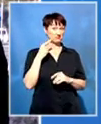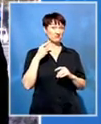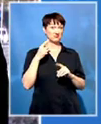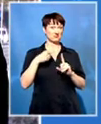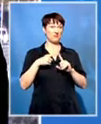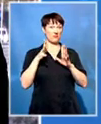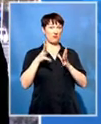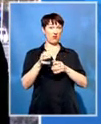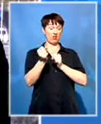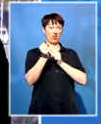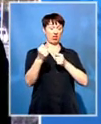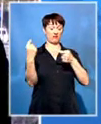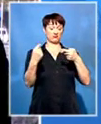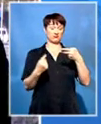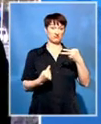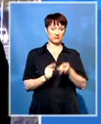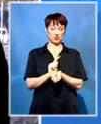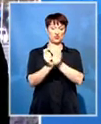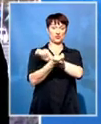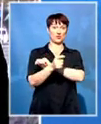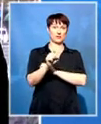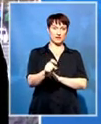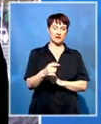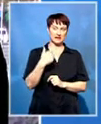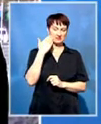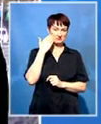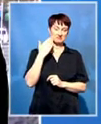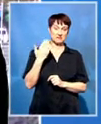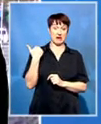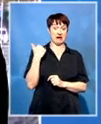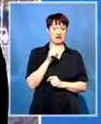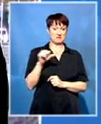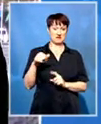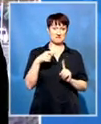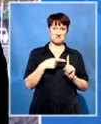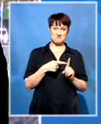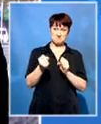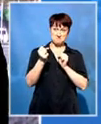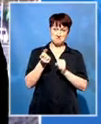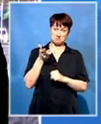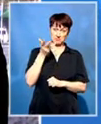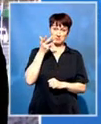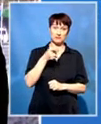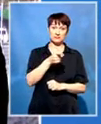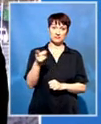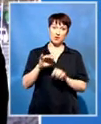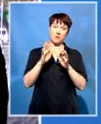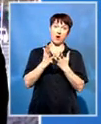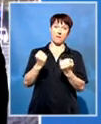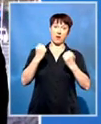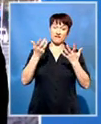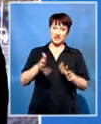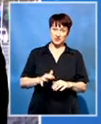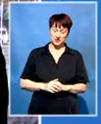on the agenda. And he had some tough words about some of the superpowers last week. I guess that theme will continue.